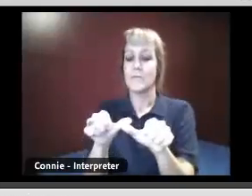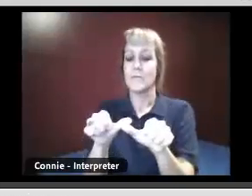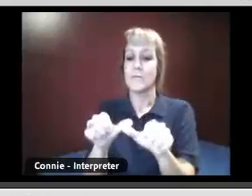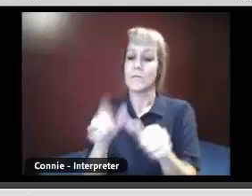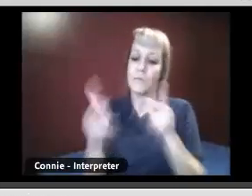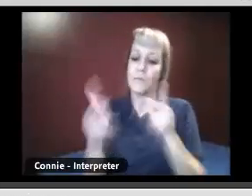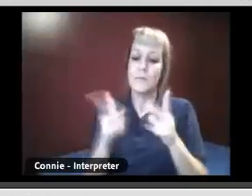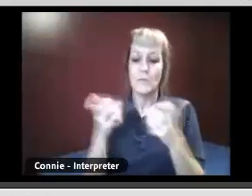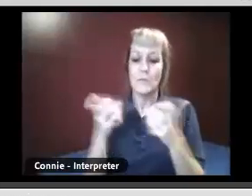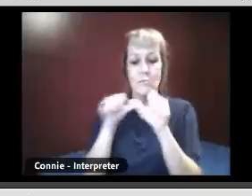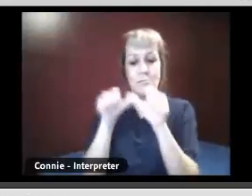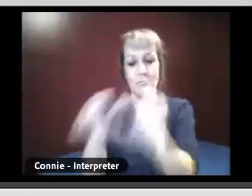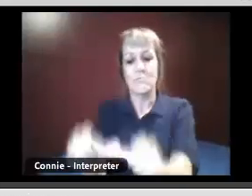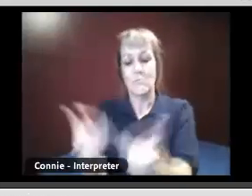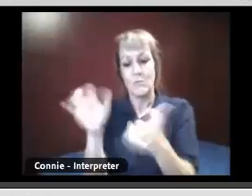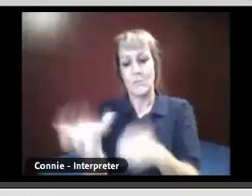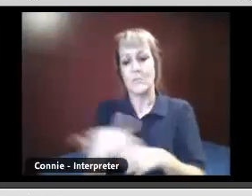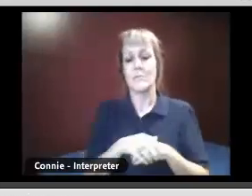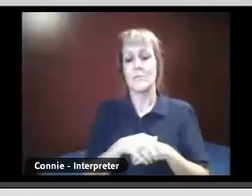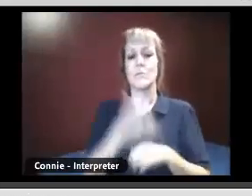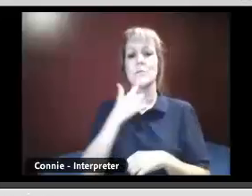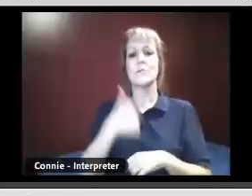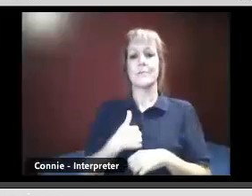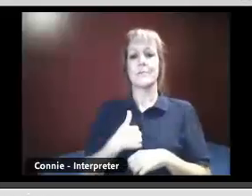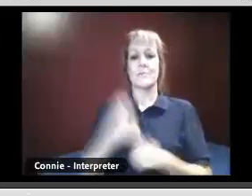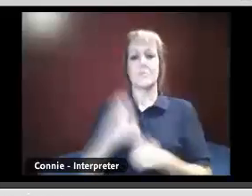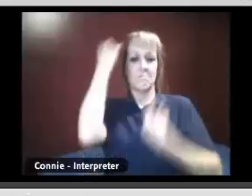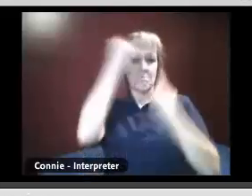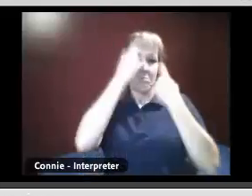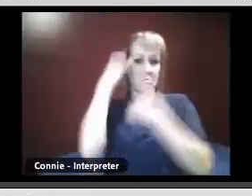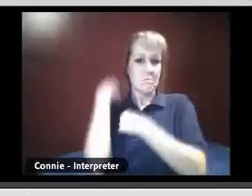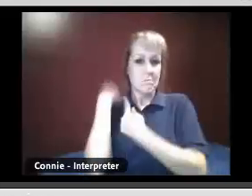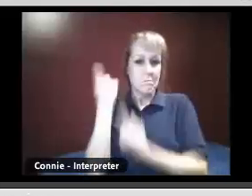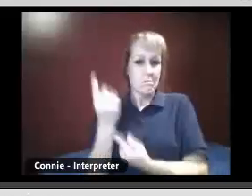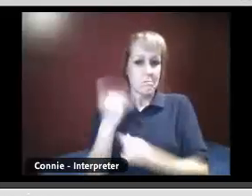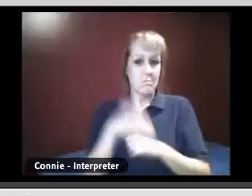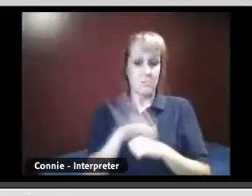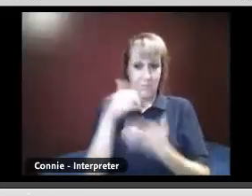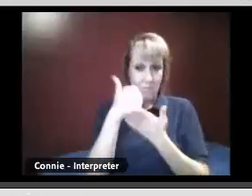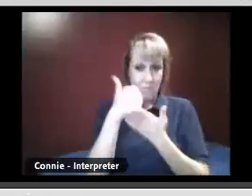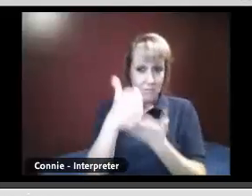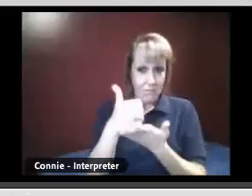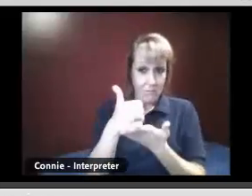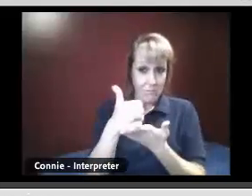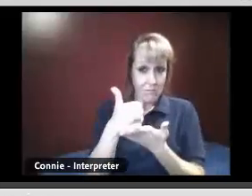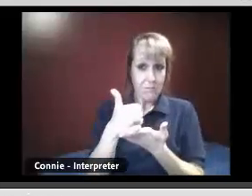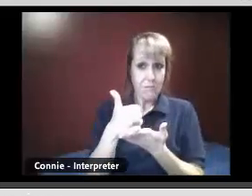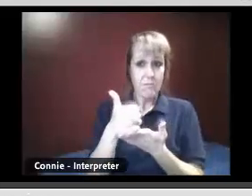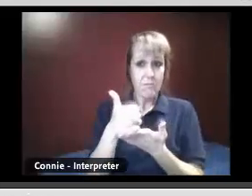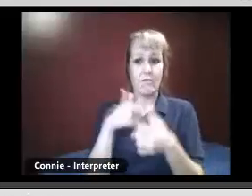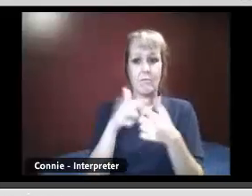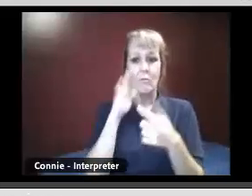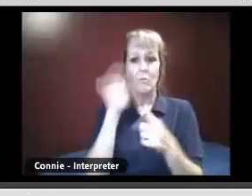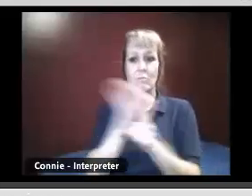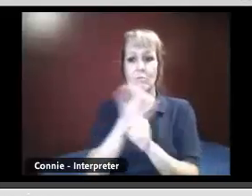forward. So tell me, what do you think so far? Has this been helpful? All right, because then we're going to put it into a